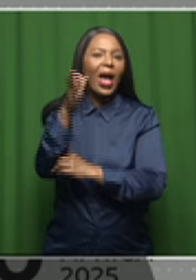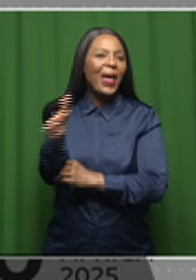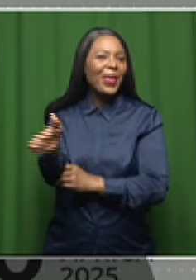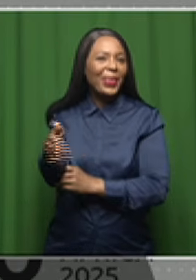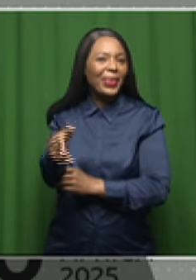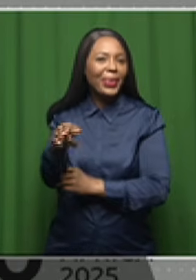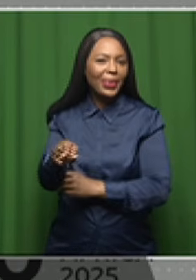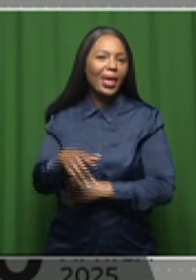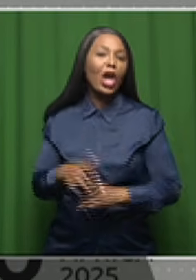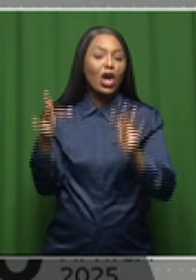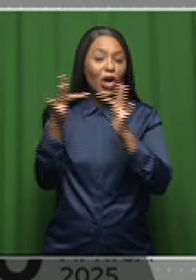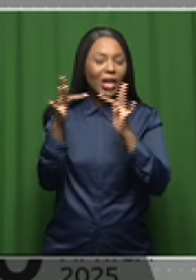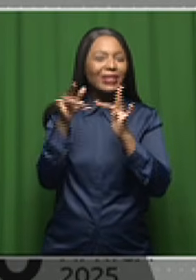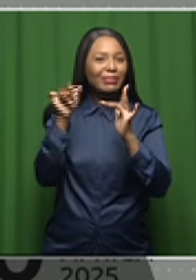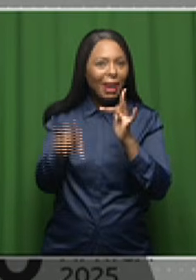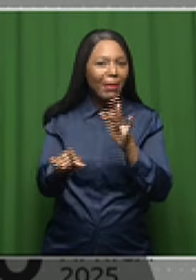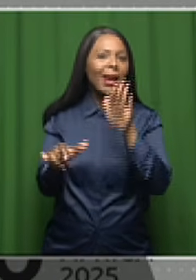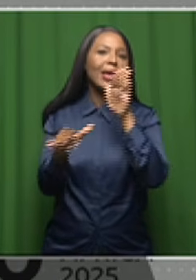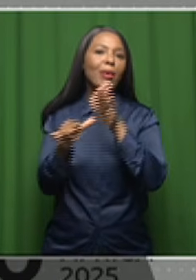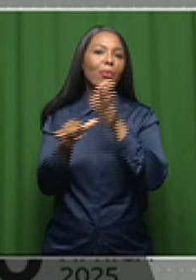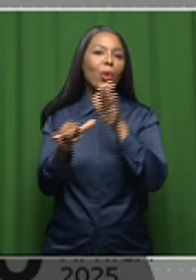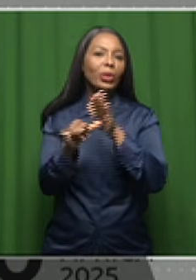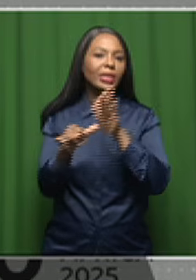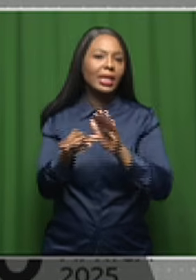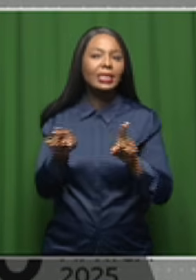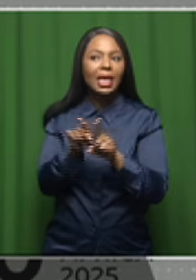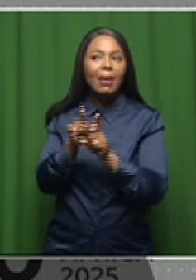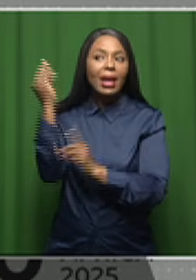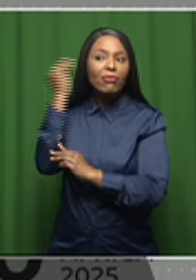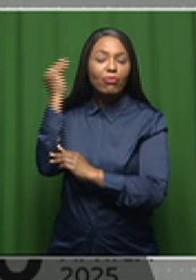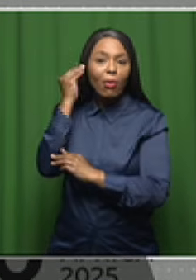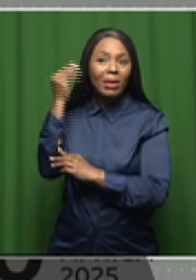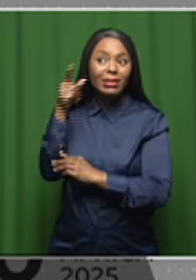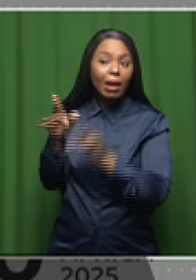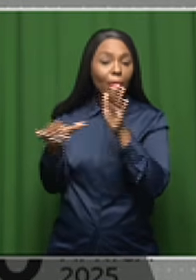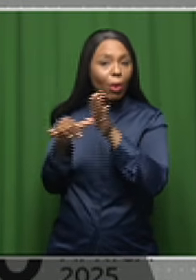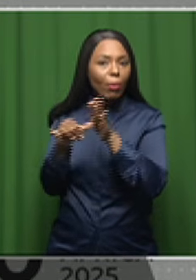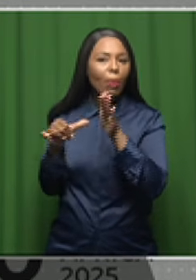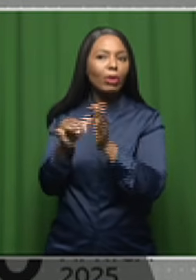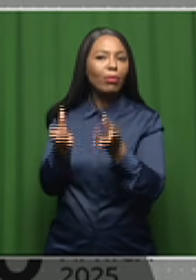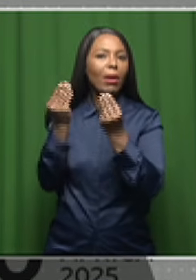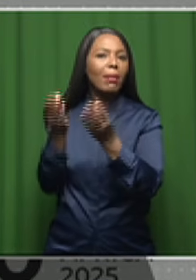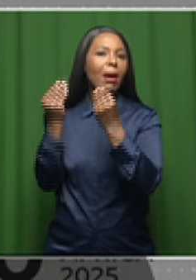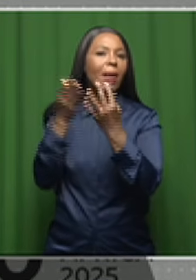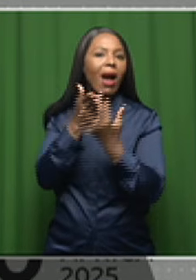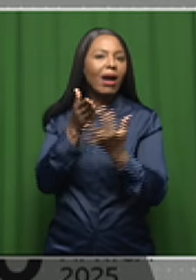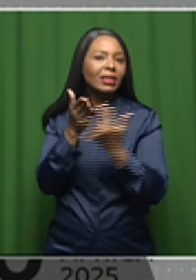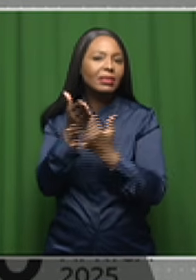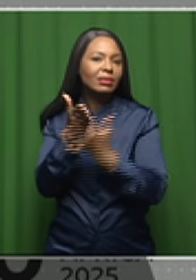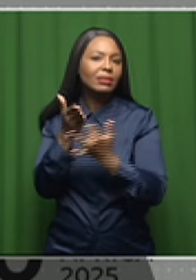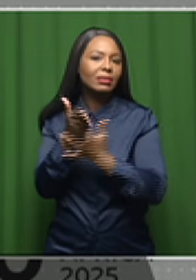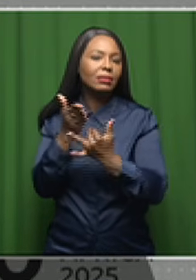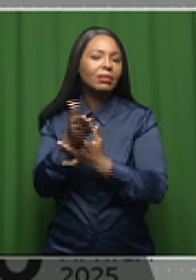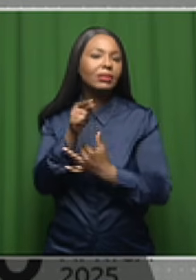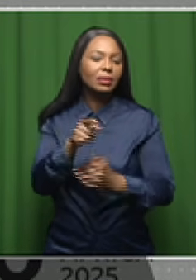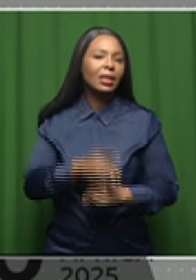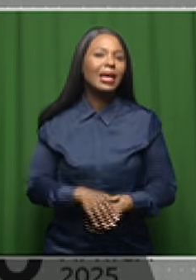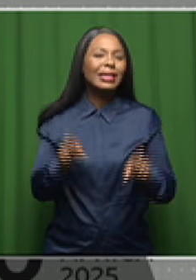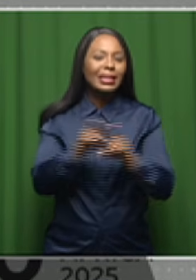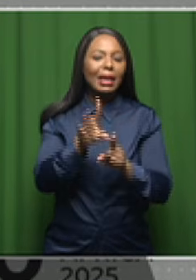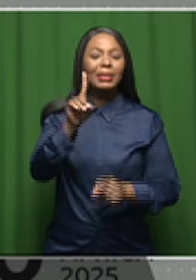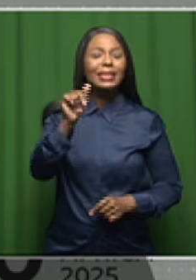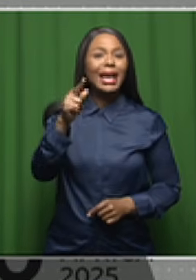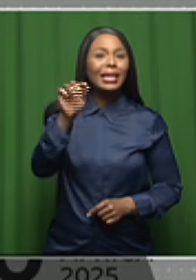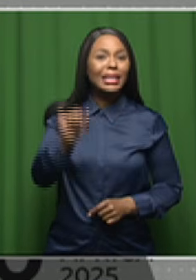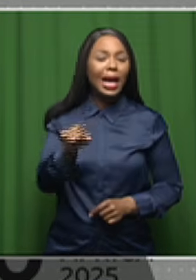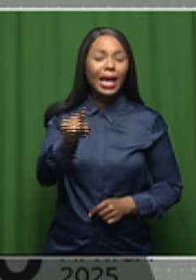issues and that are being discussed data there. As well. And yes, of course, it's a big issue, also the issue of the high cost of data. But if we look into the second